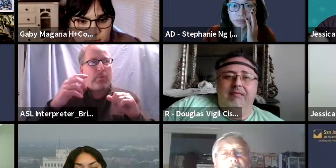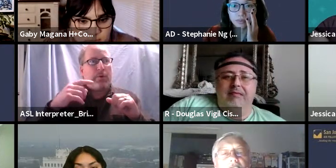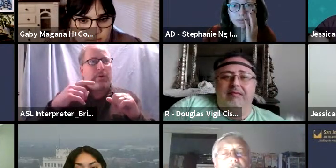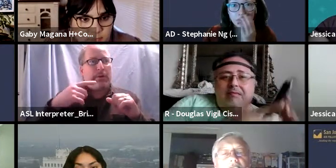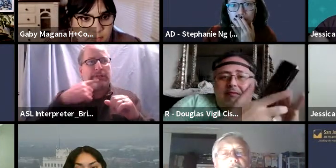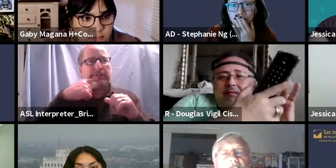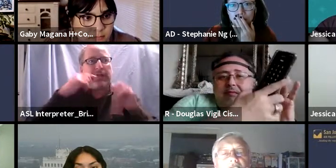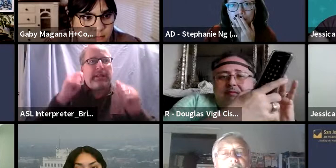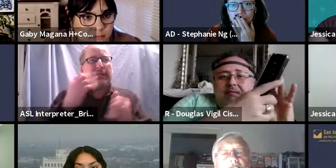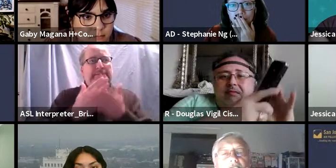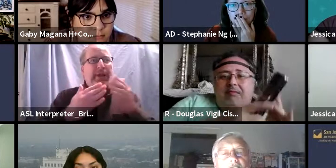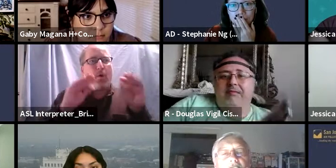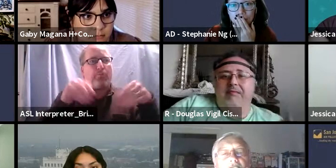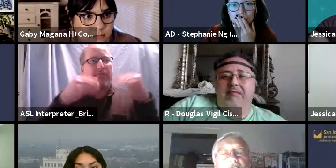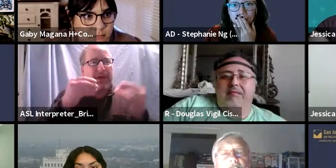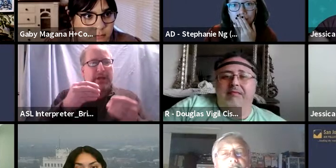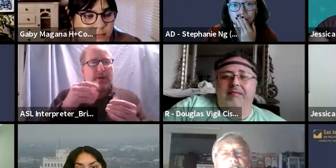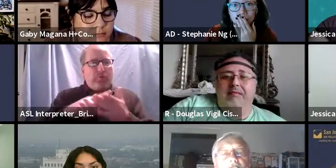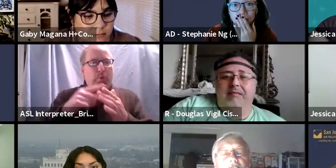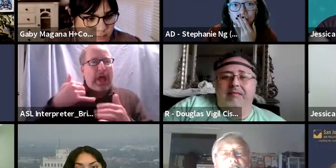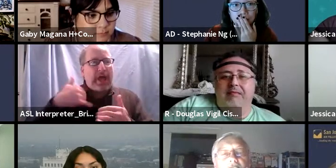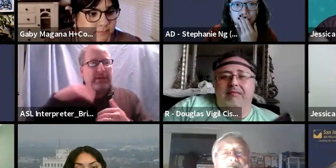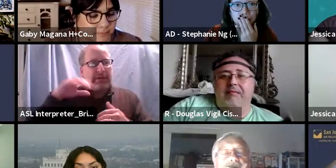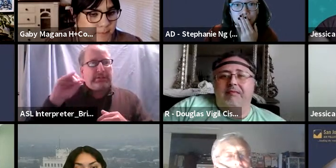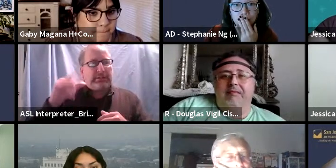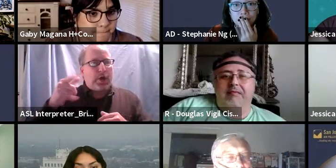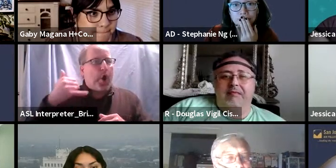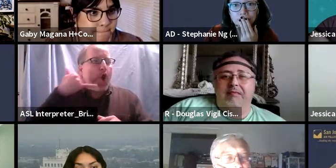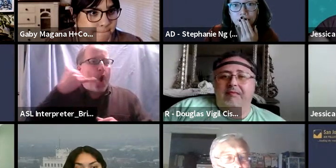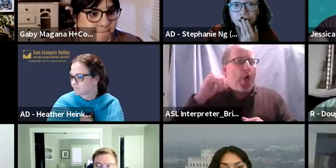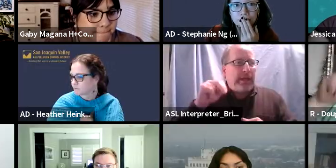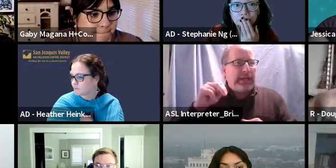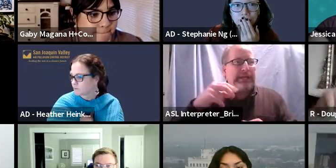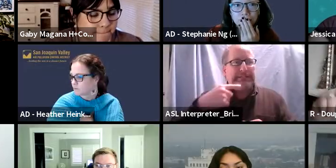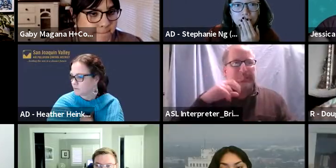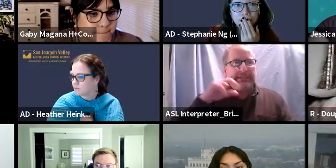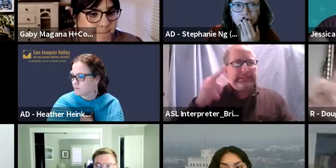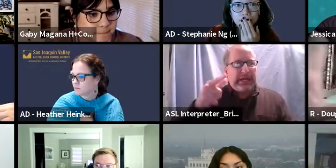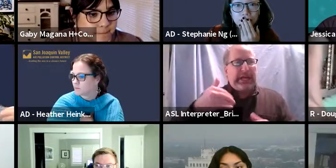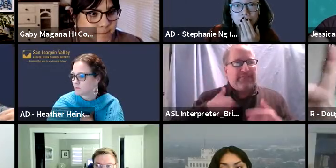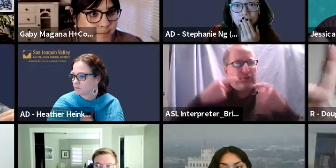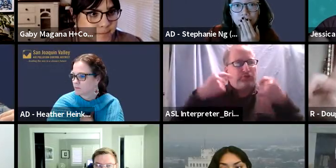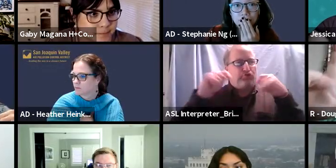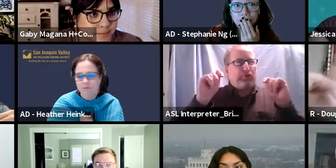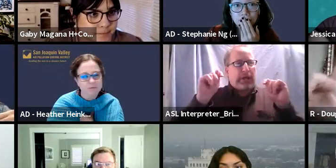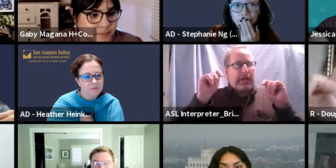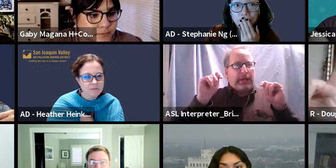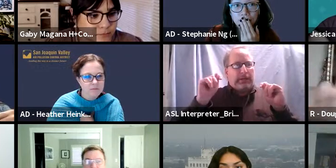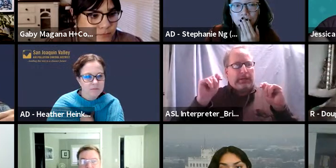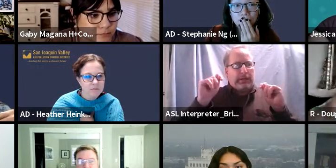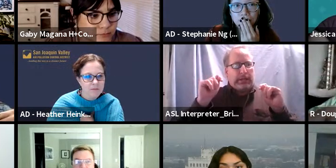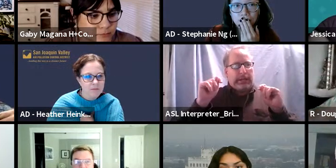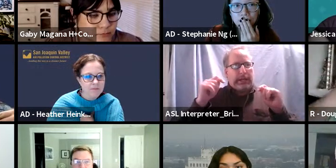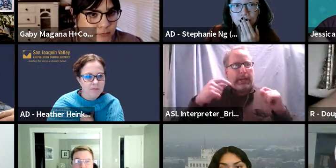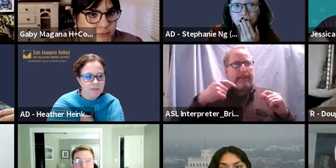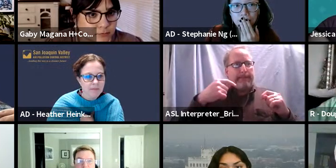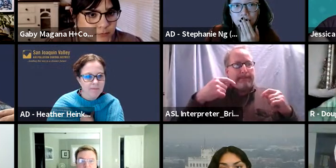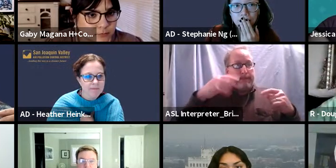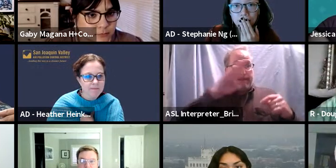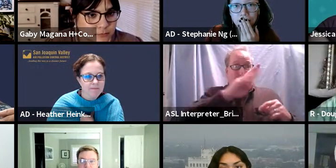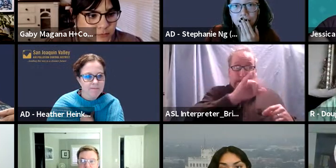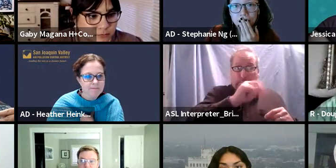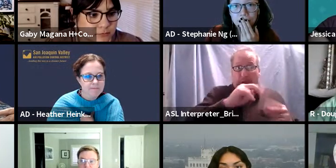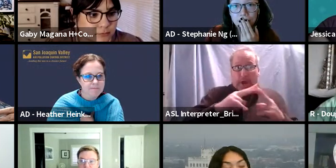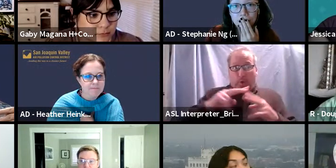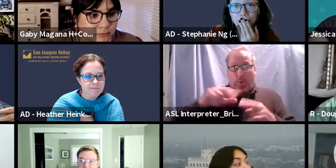we can have somebody provide some assistance with that. It looks like Doug has tried to call in and he is